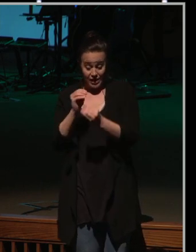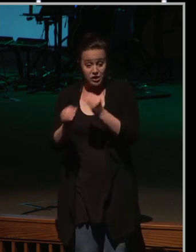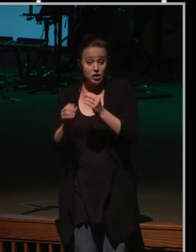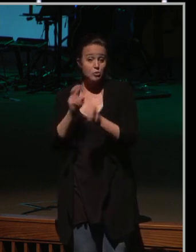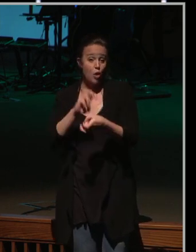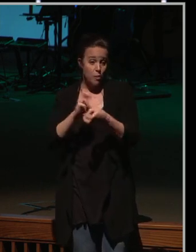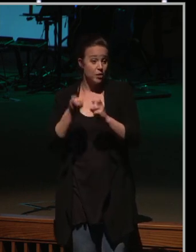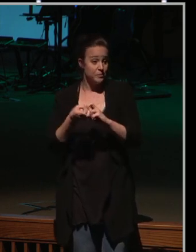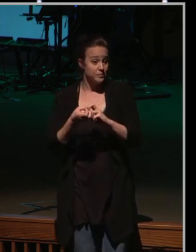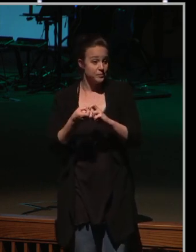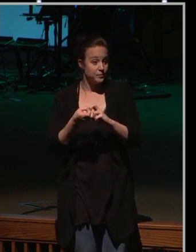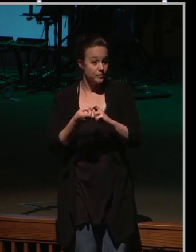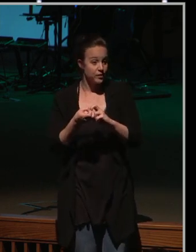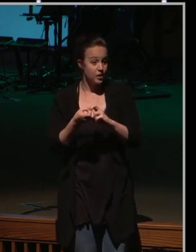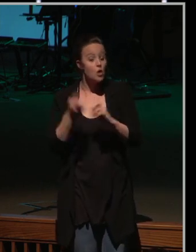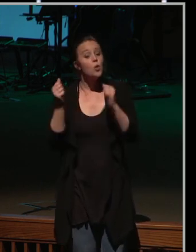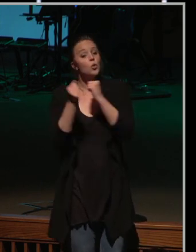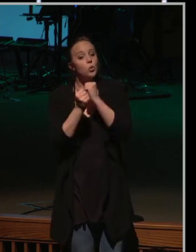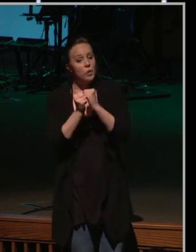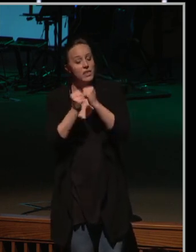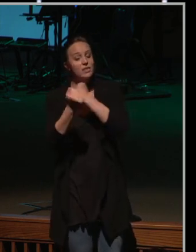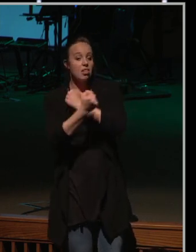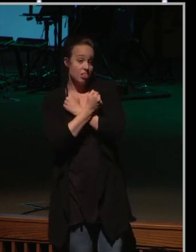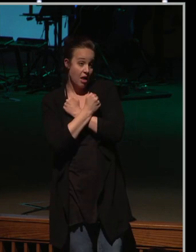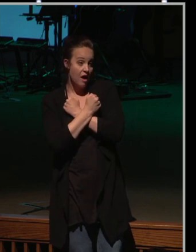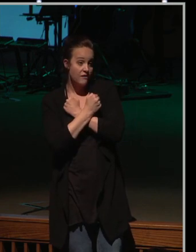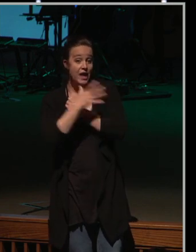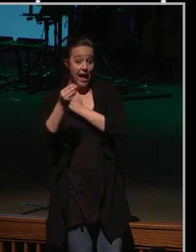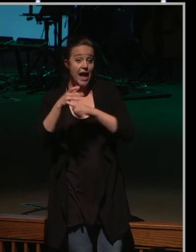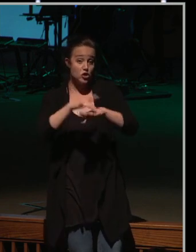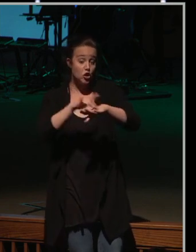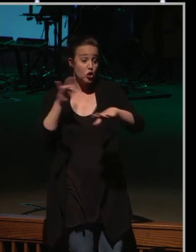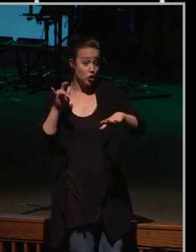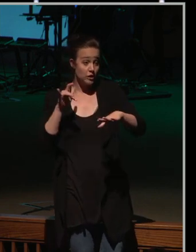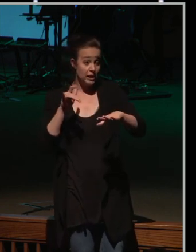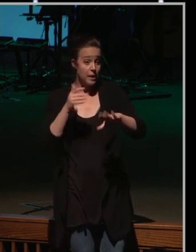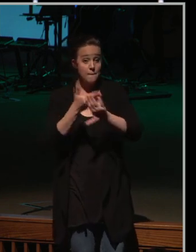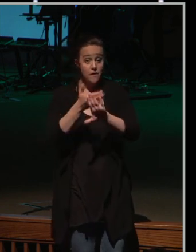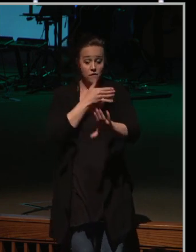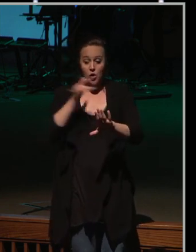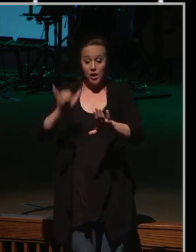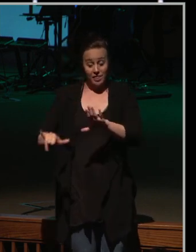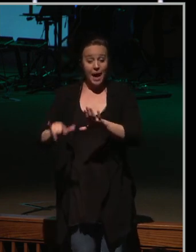Address these behaviors in love early and often. Correct them before they take root and grow in your kids.